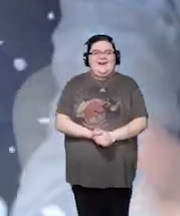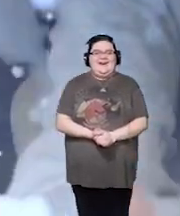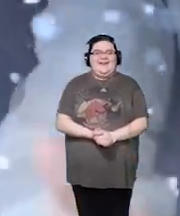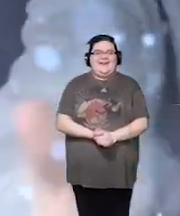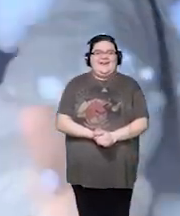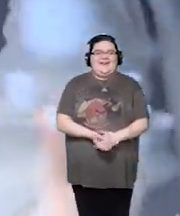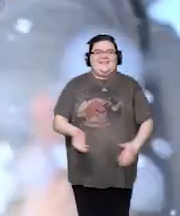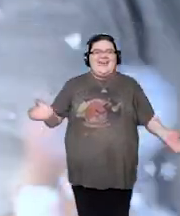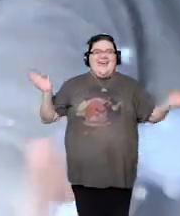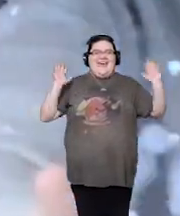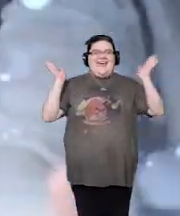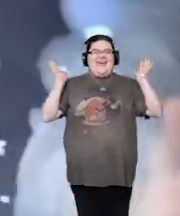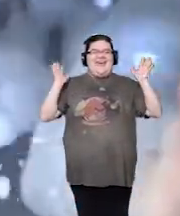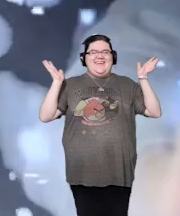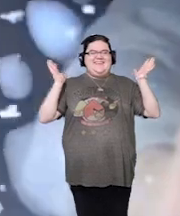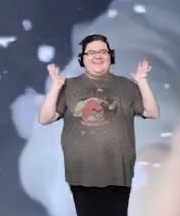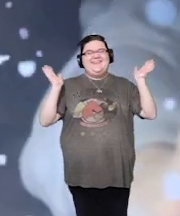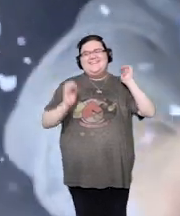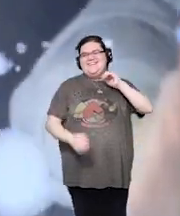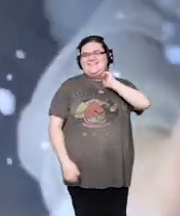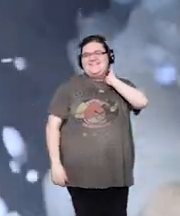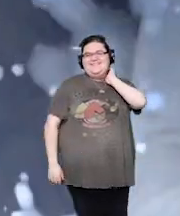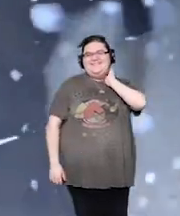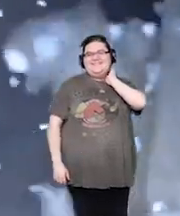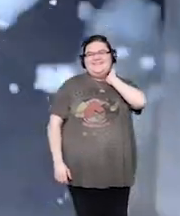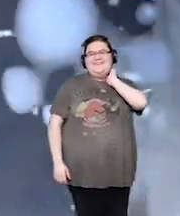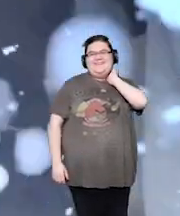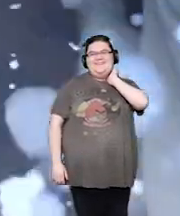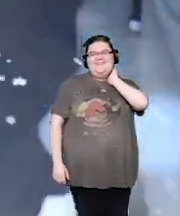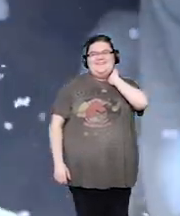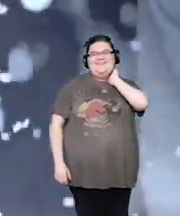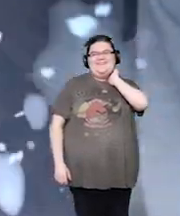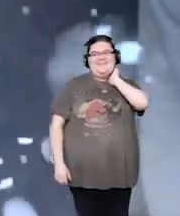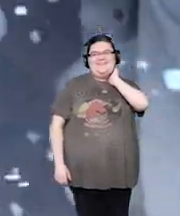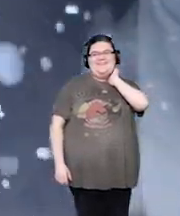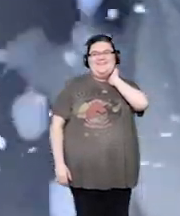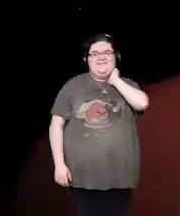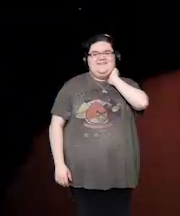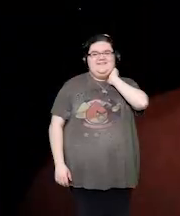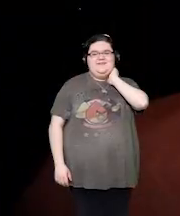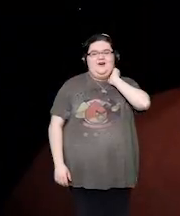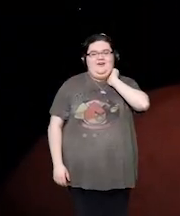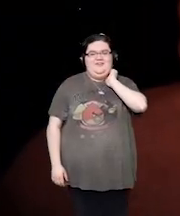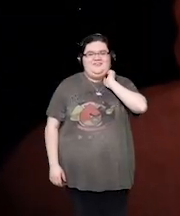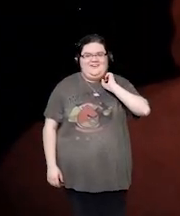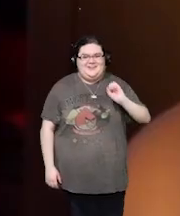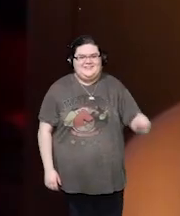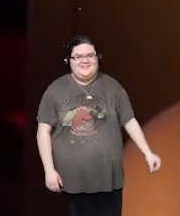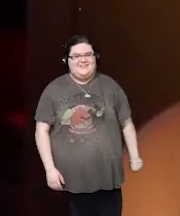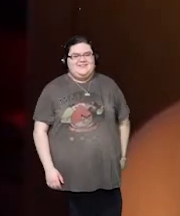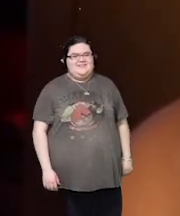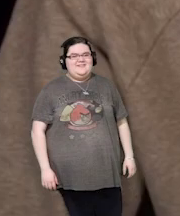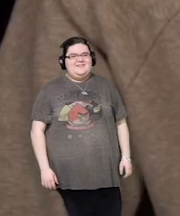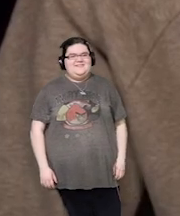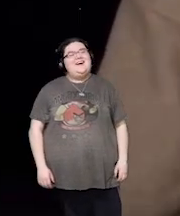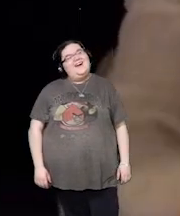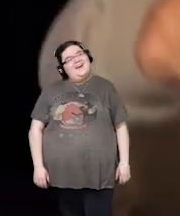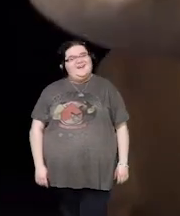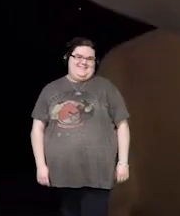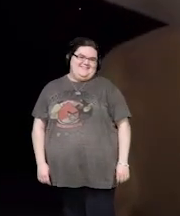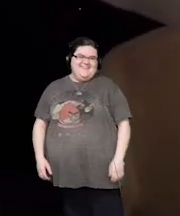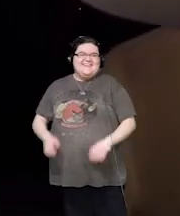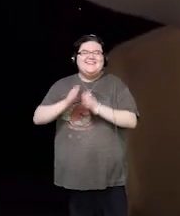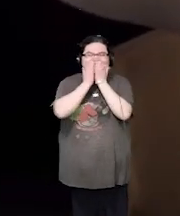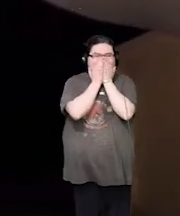by watching Christmas adverts. Yay! Hopefully this doesn't ruin everyone's day by realizing that Christmas is cancelled. Oh god. Thanks, Boris. But